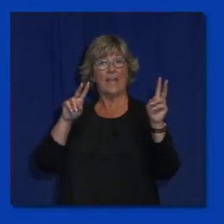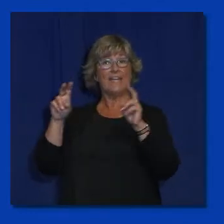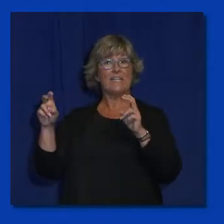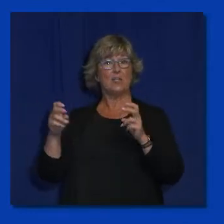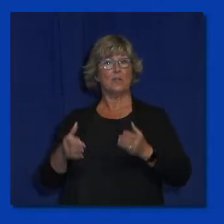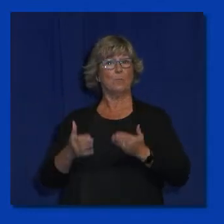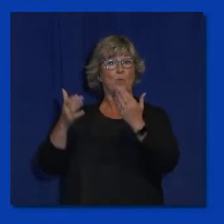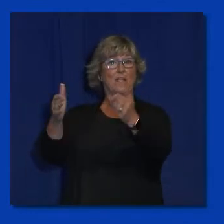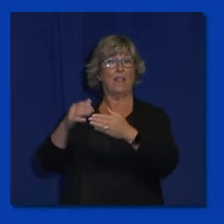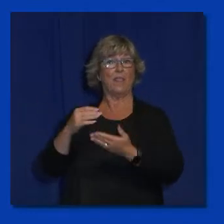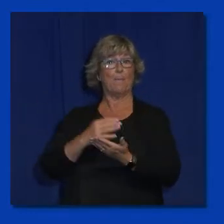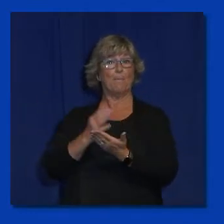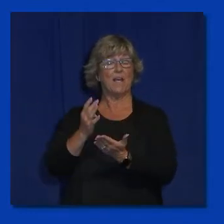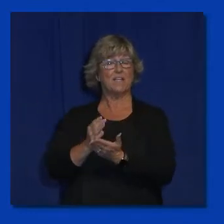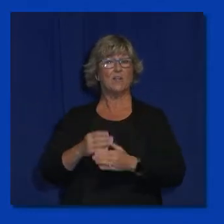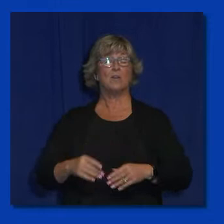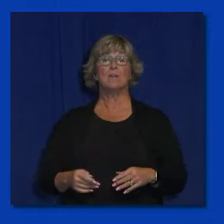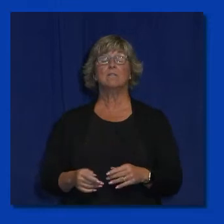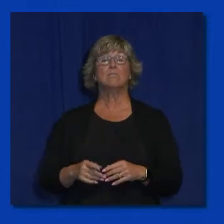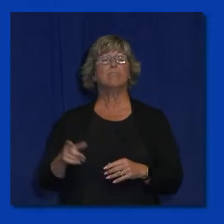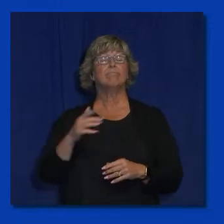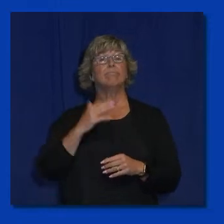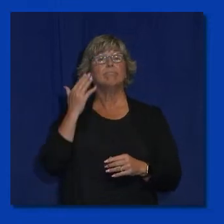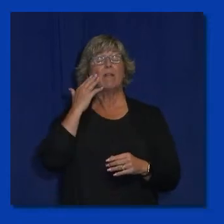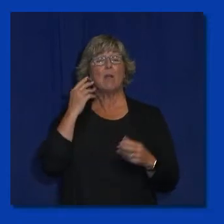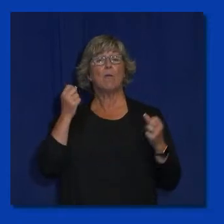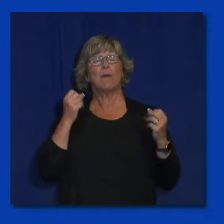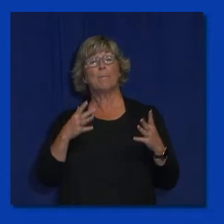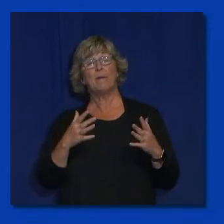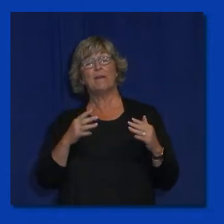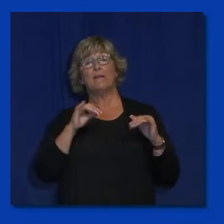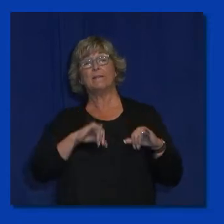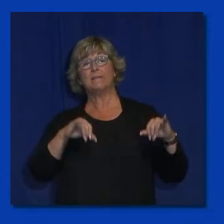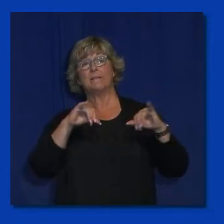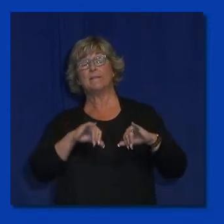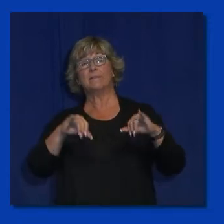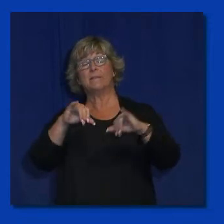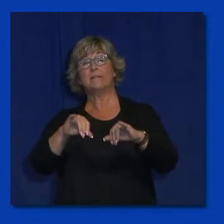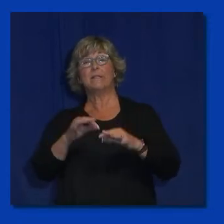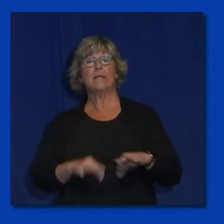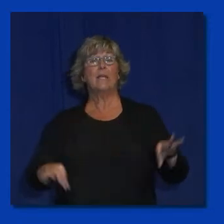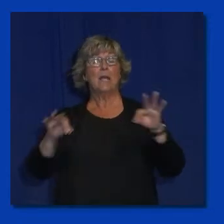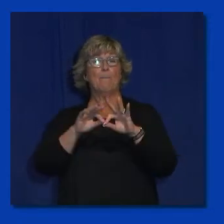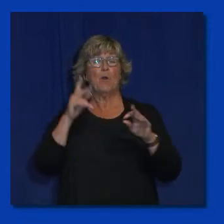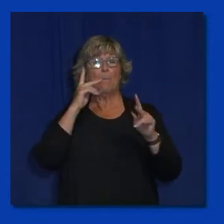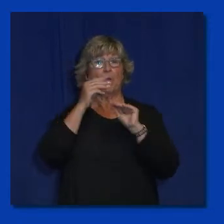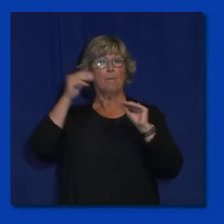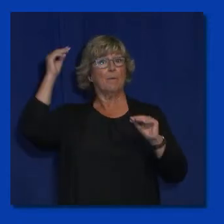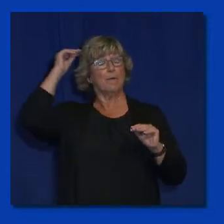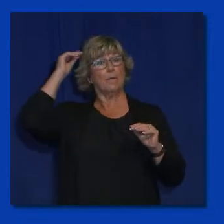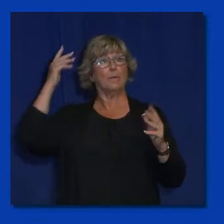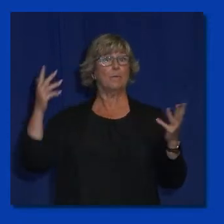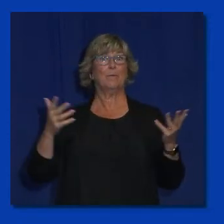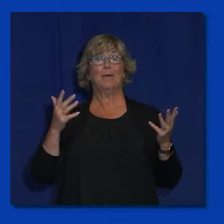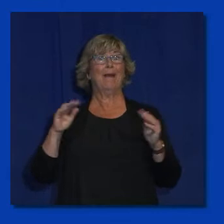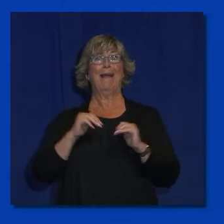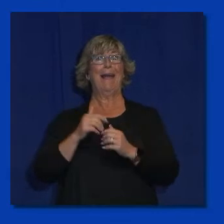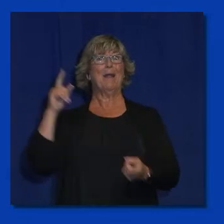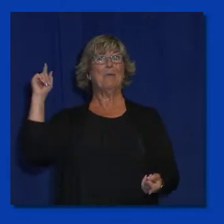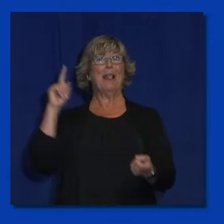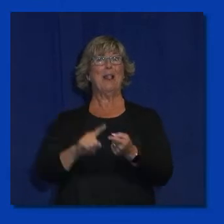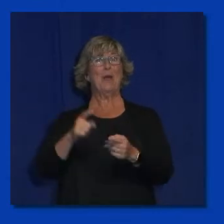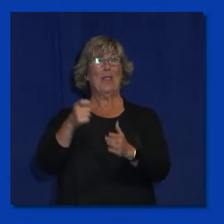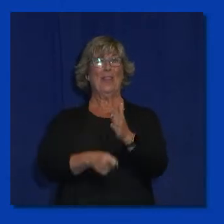presented today in the budget, you've become familiar with many of the themes. Perhaps the most important thing right now in people's minds, understandably, is how do I lower